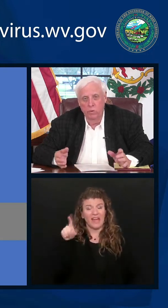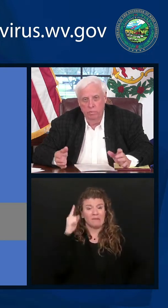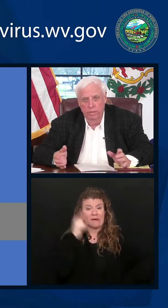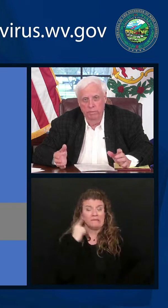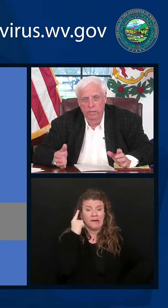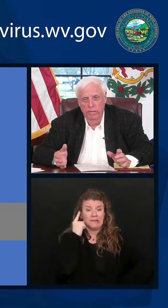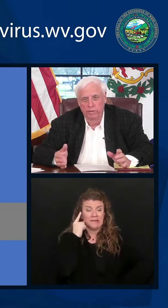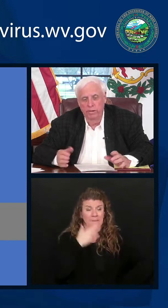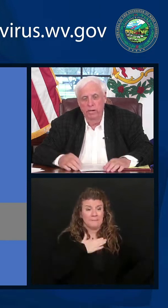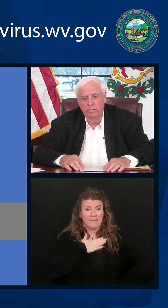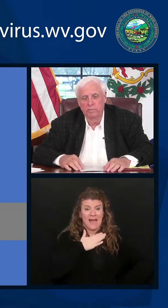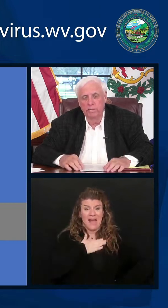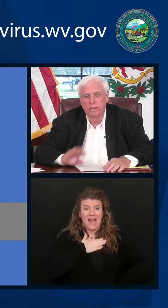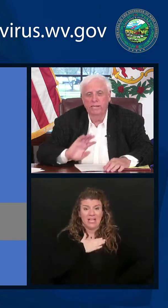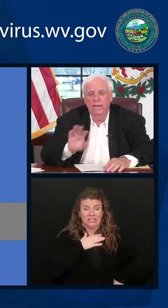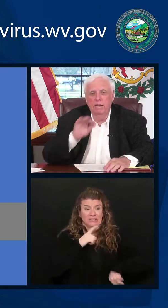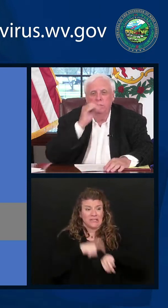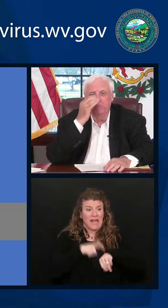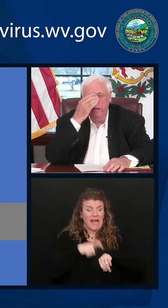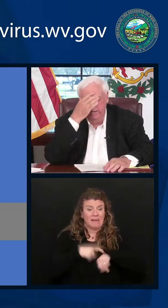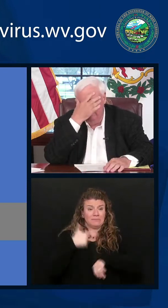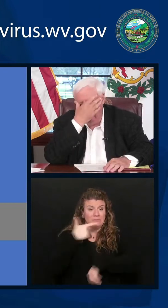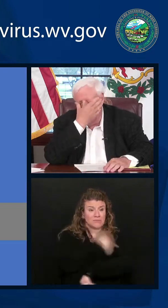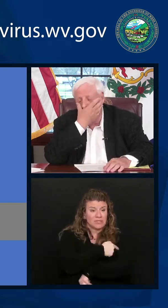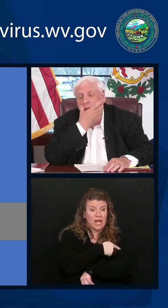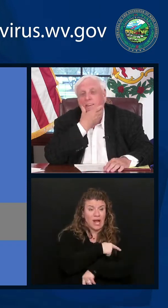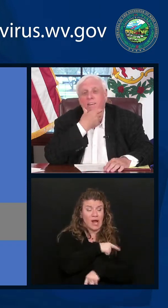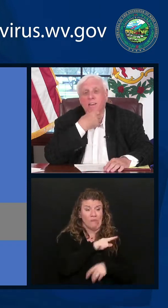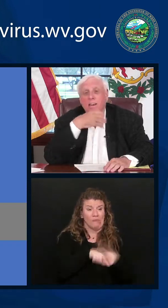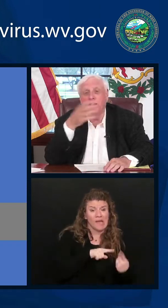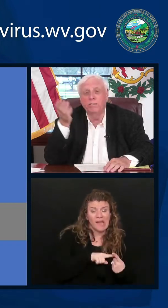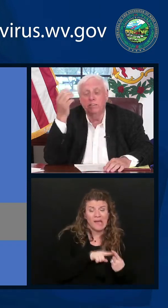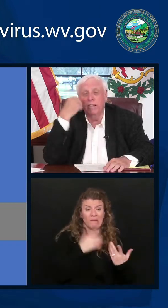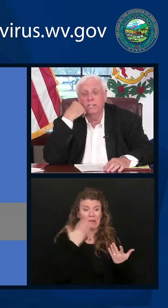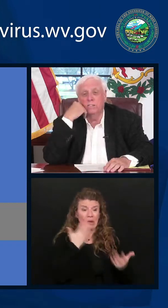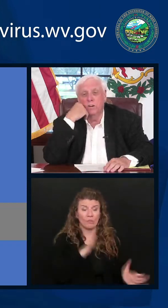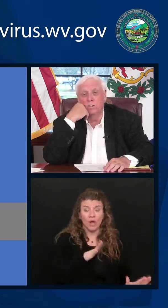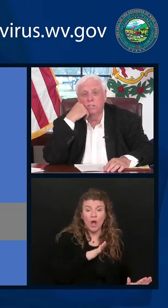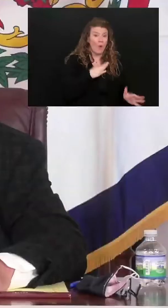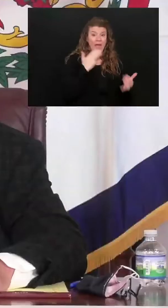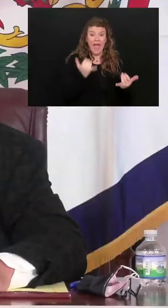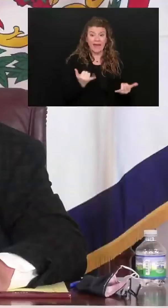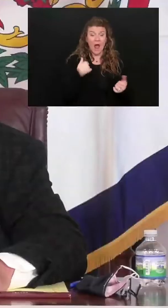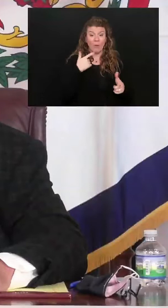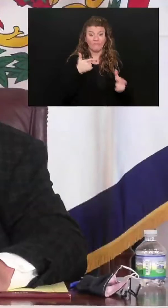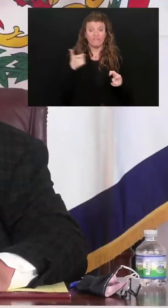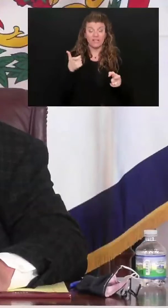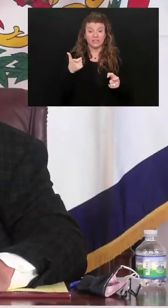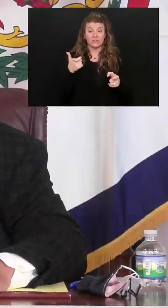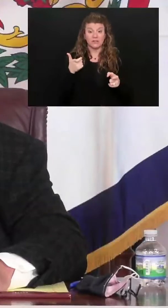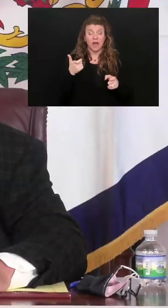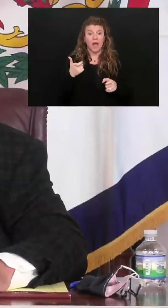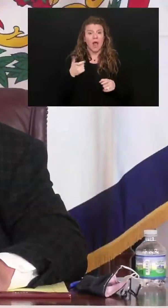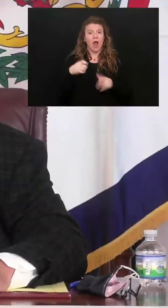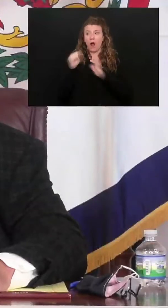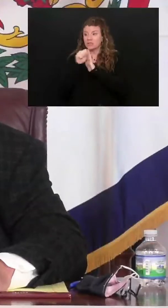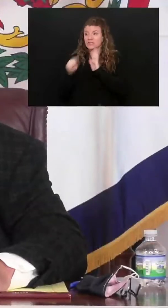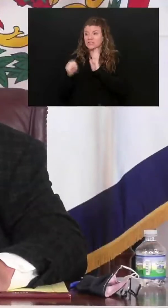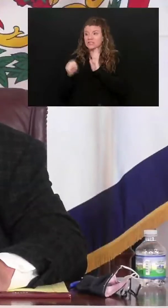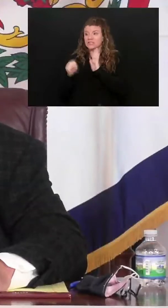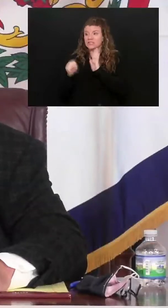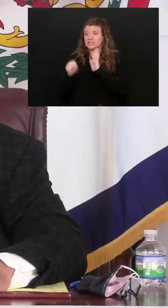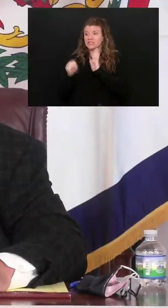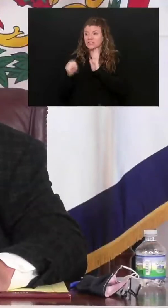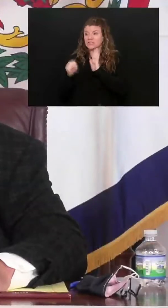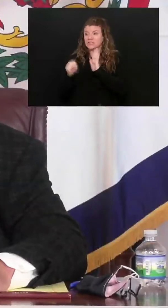ever going to be able to get a shot? Now, that time has passed, has it not? And a lot of the states are all jumping in and our president's jumping in and all that.